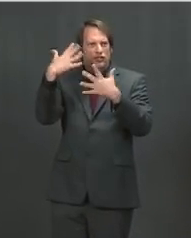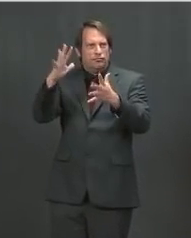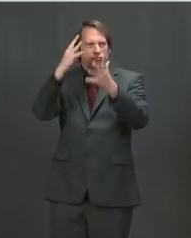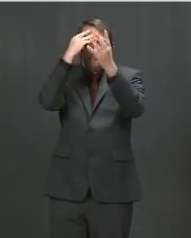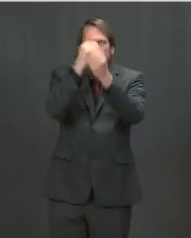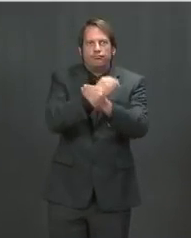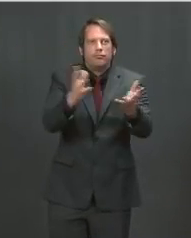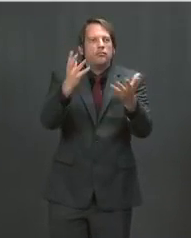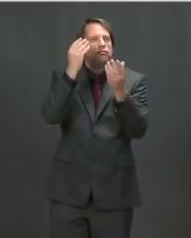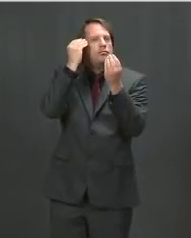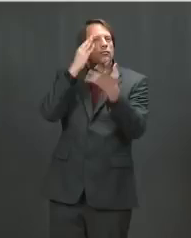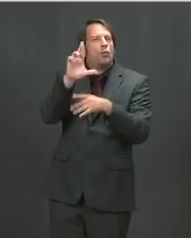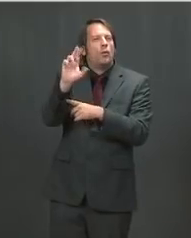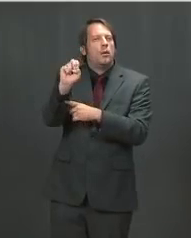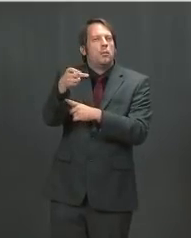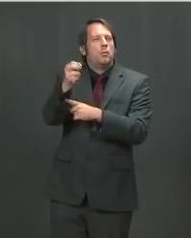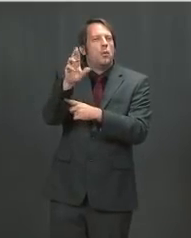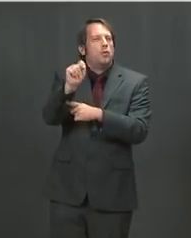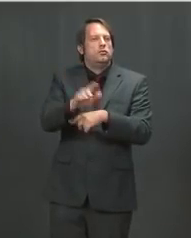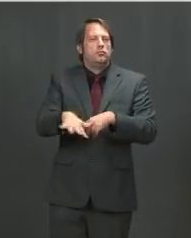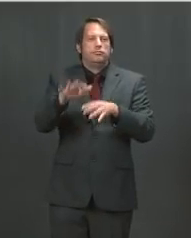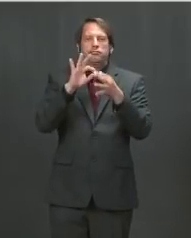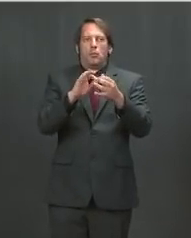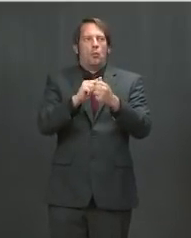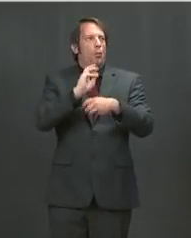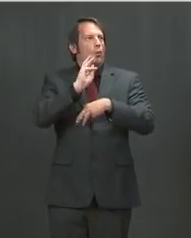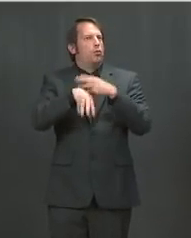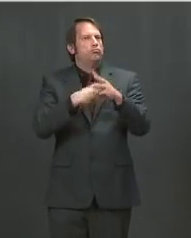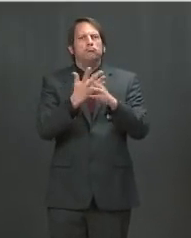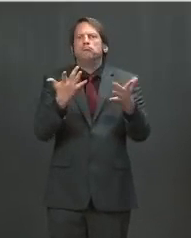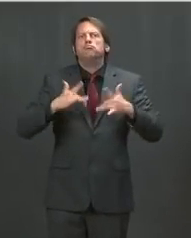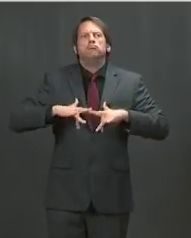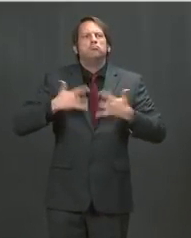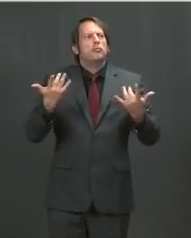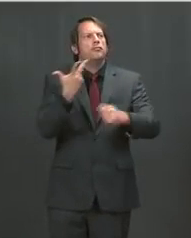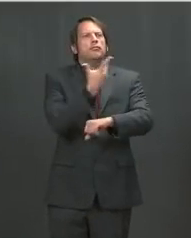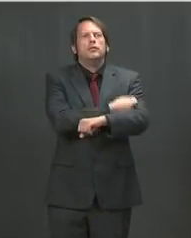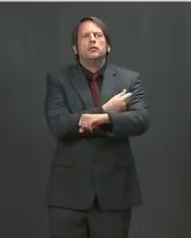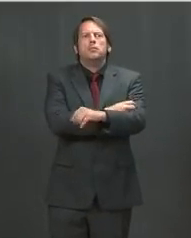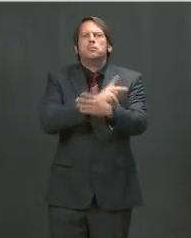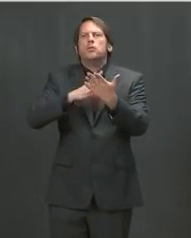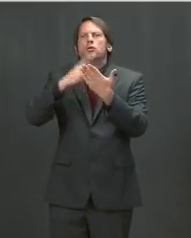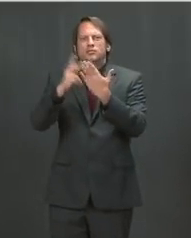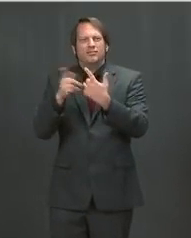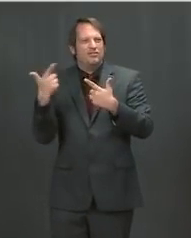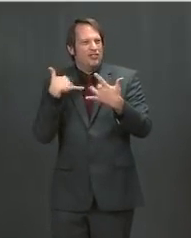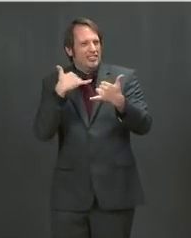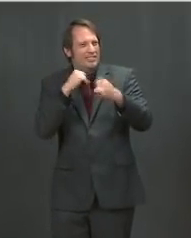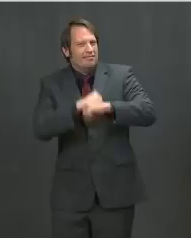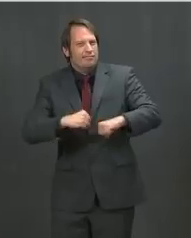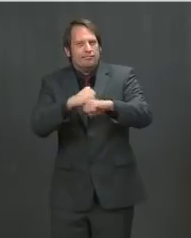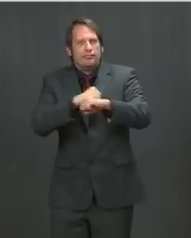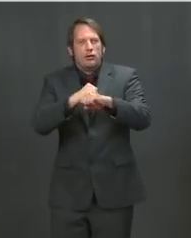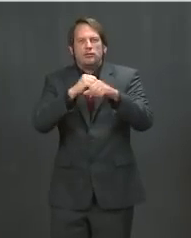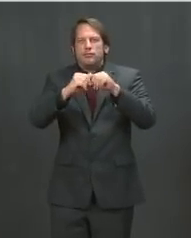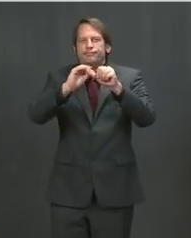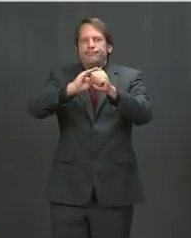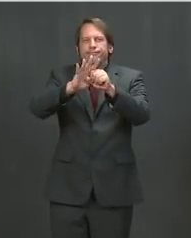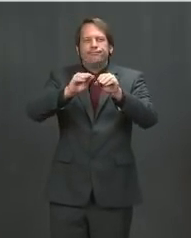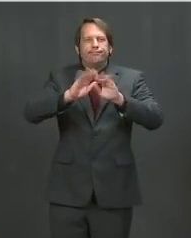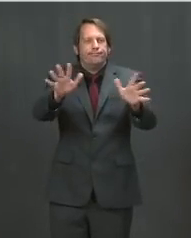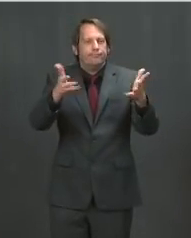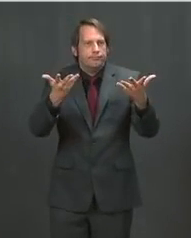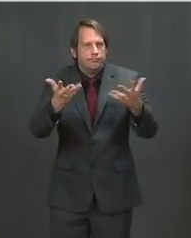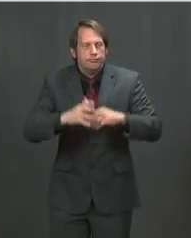of our vaccination program and our fight against this pandemic. As the President communicated, our job is to bring the public the